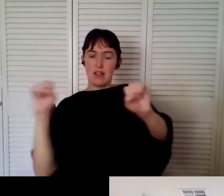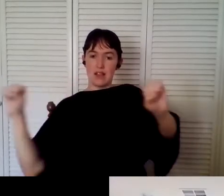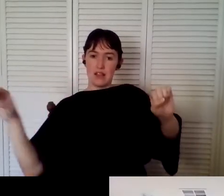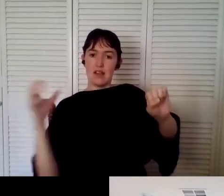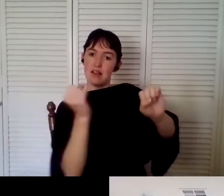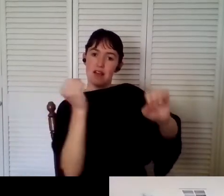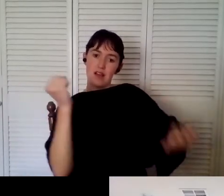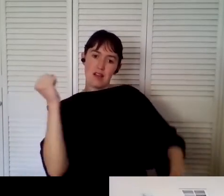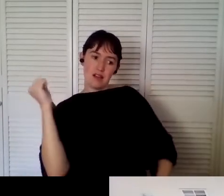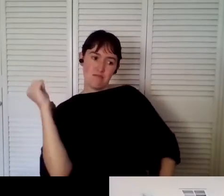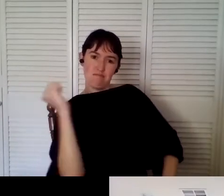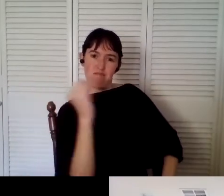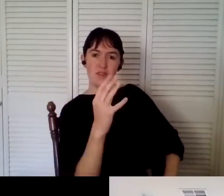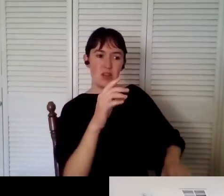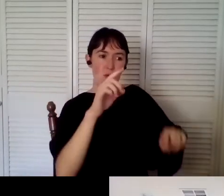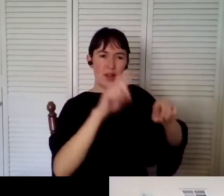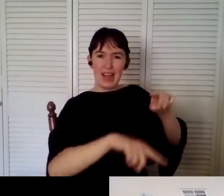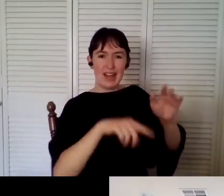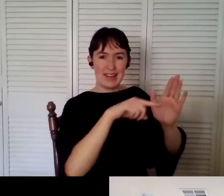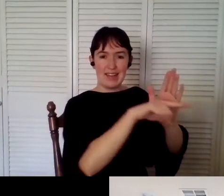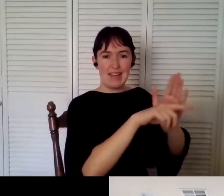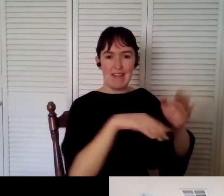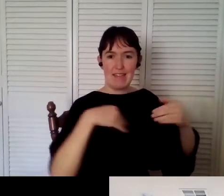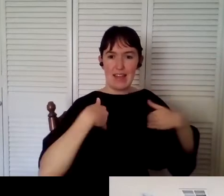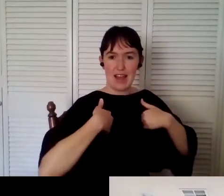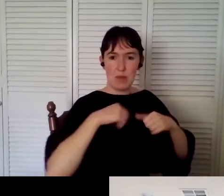hunting flat trajectory to